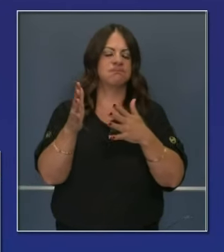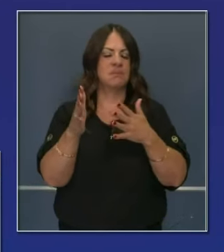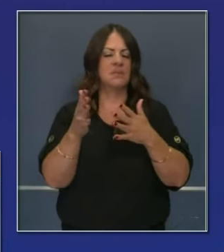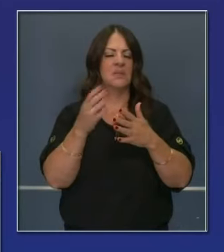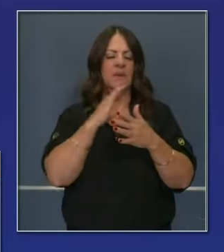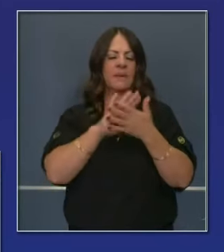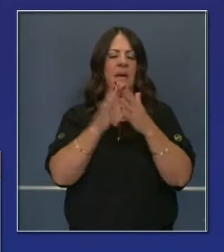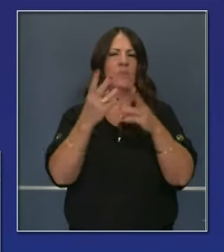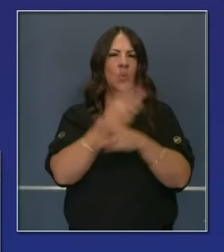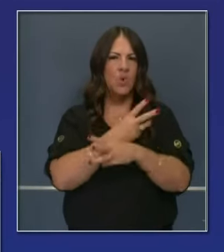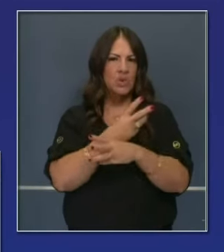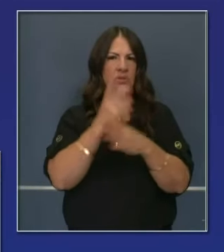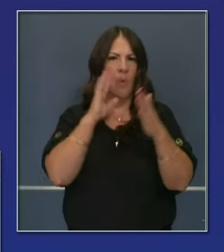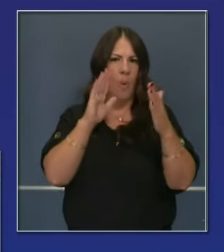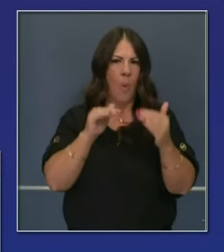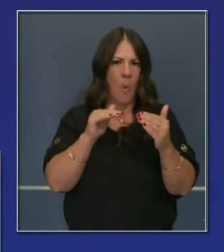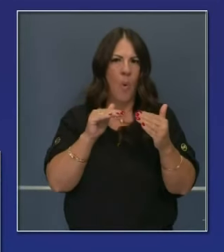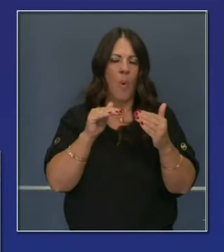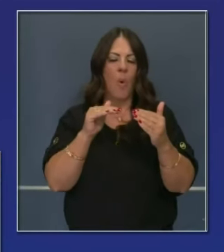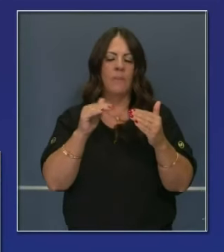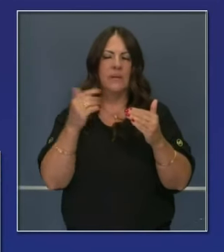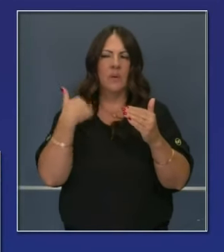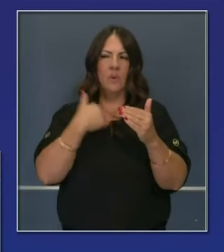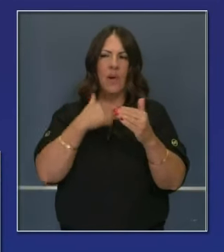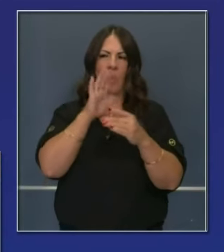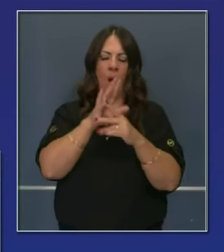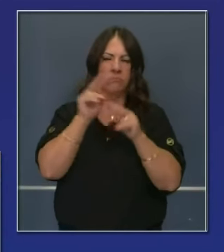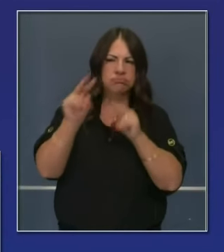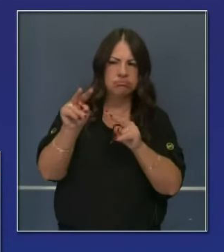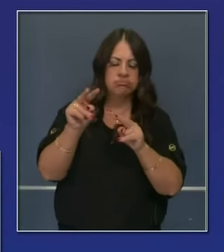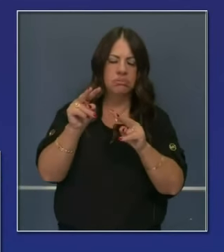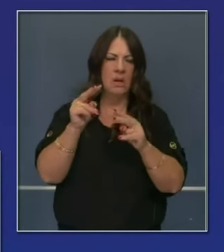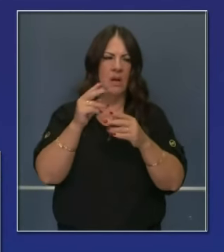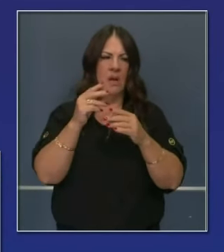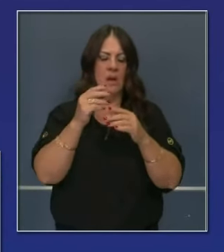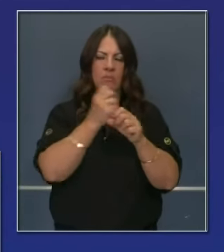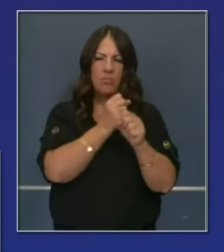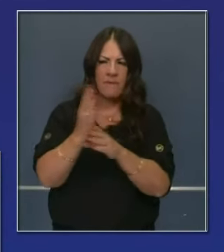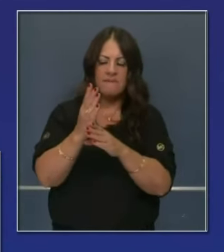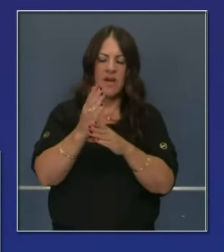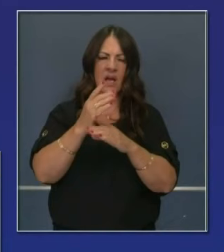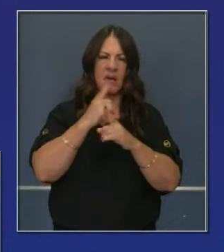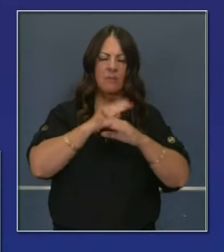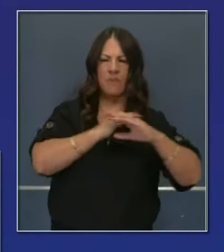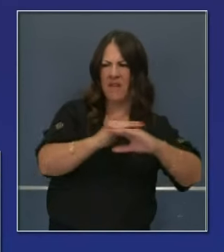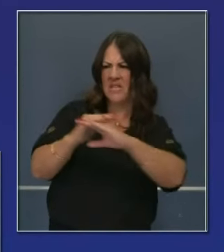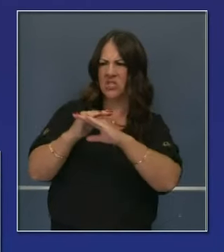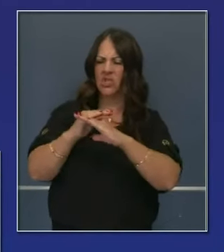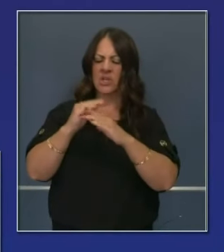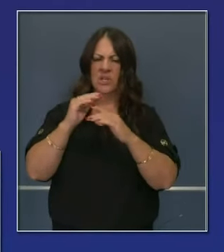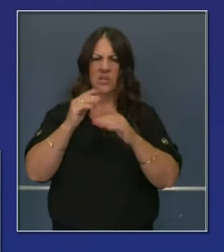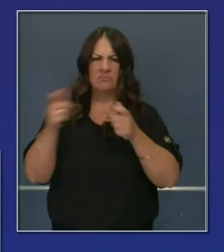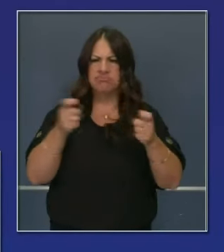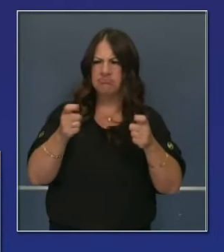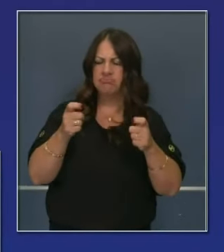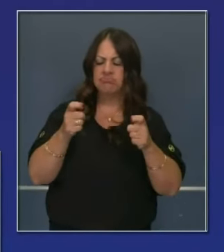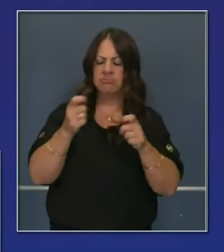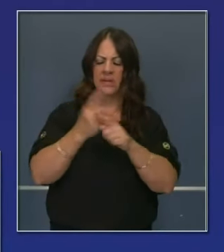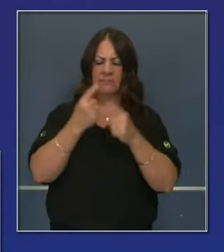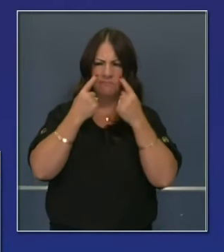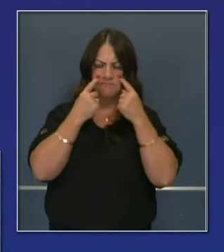again, doubling down on our pre-positioning strategies and prevention strategies. Just a brief overview. Again, 31